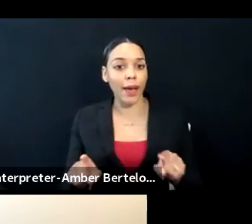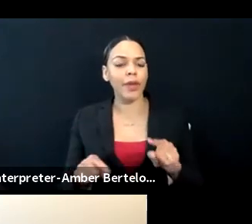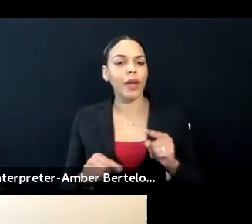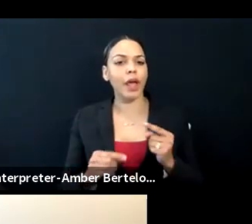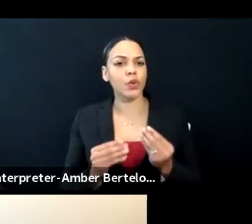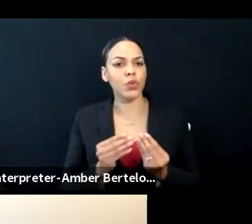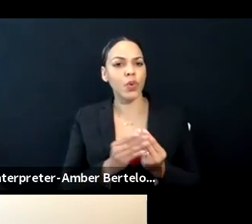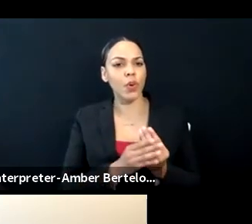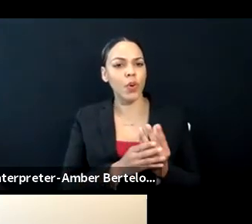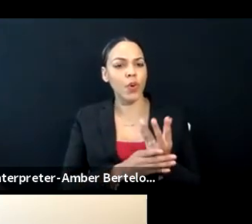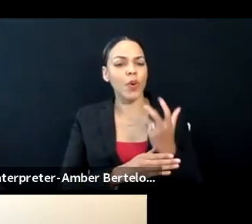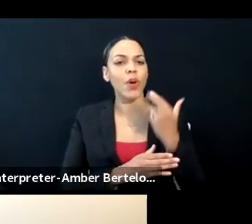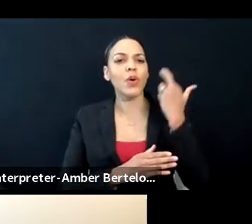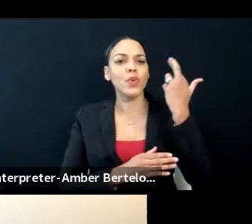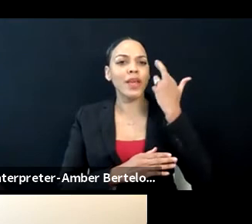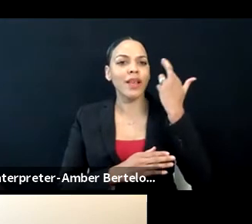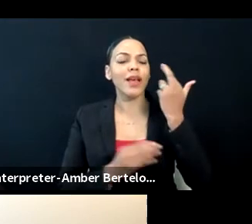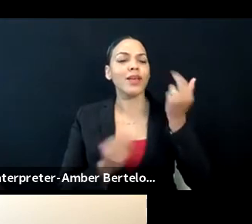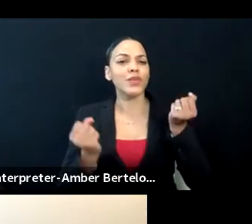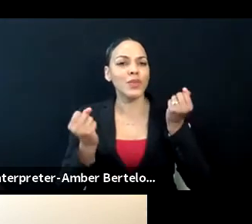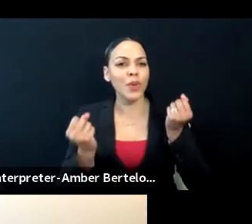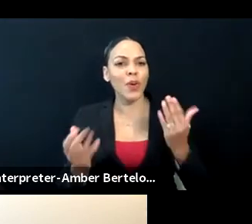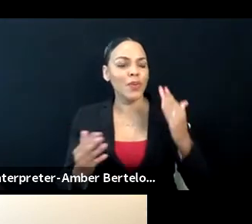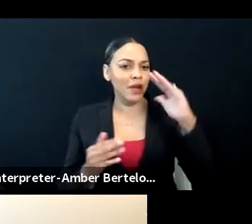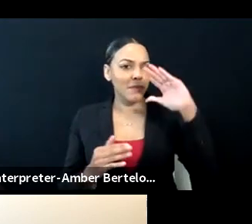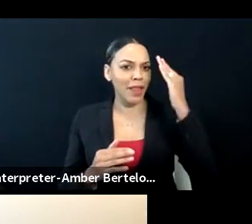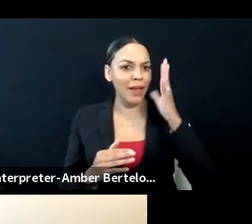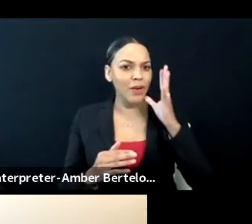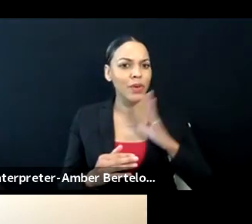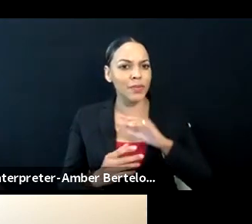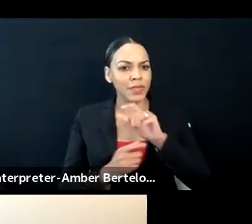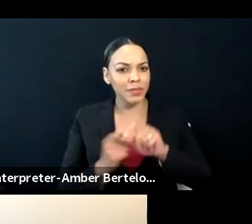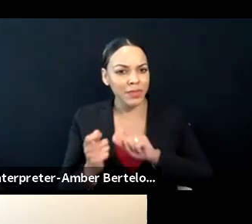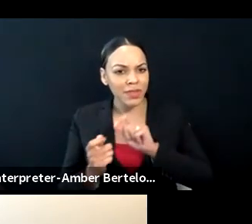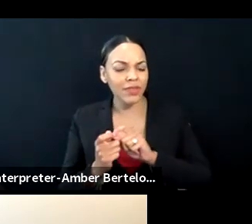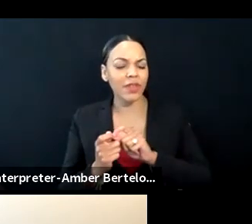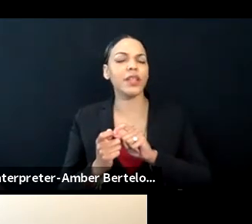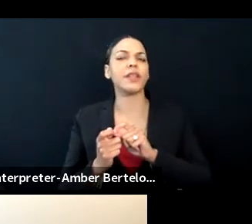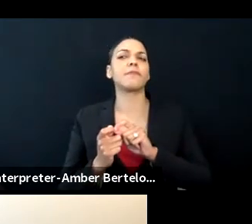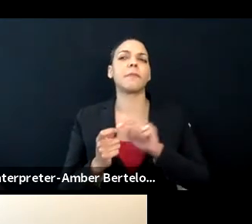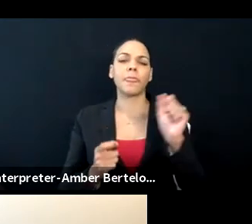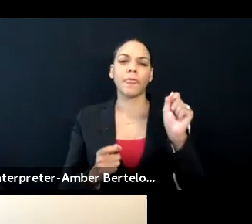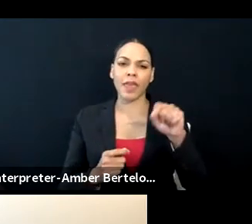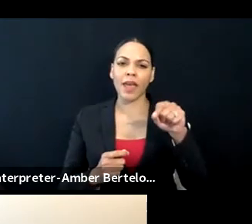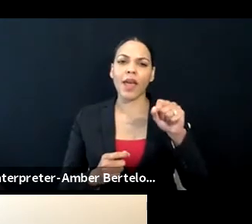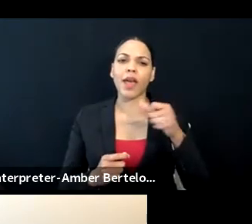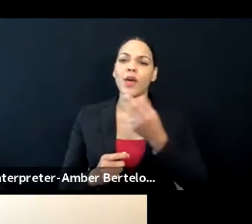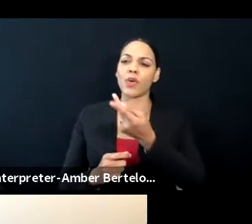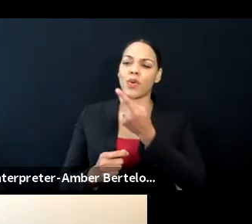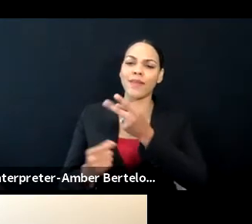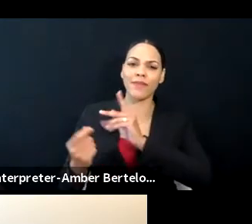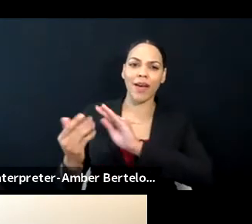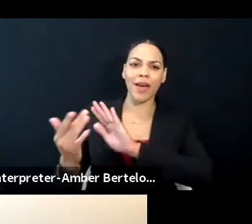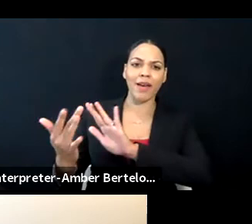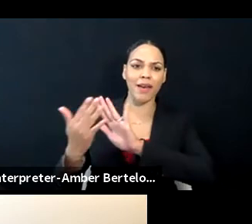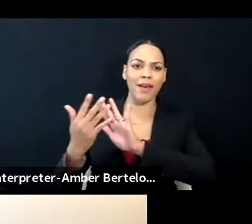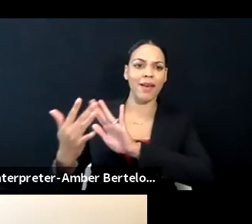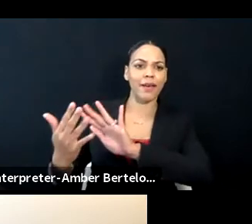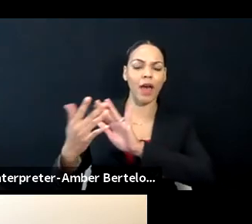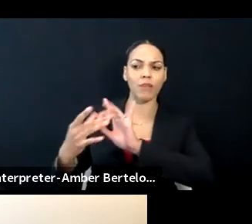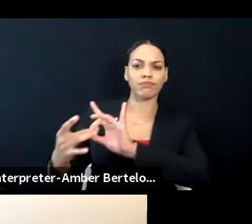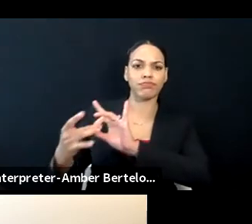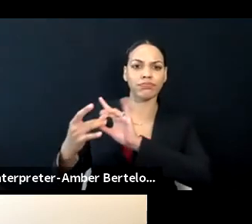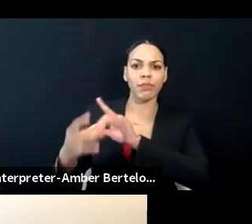that so many of the Black women in particular that I was like, yeah, we really vibe, they also had to create their